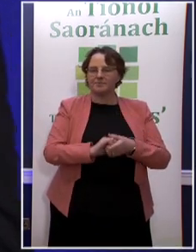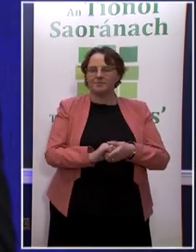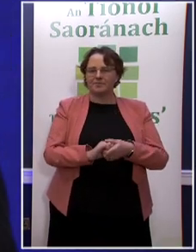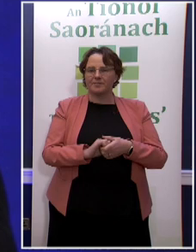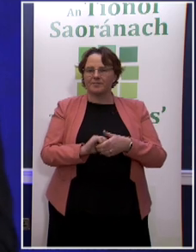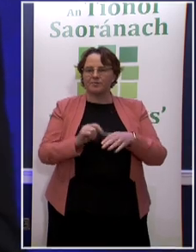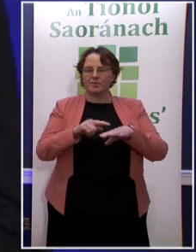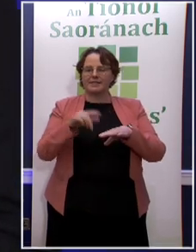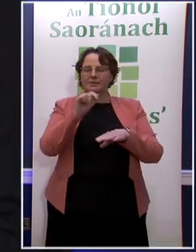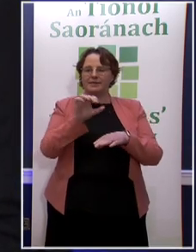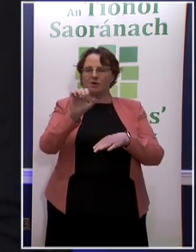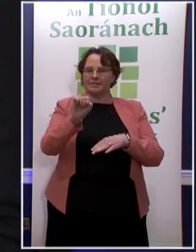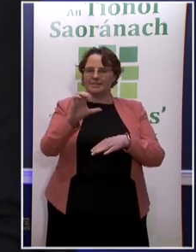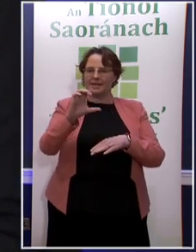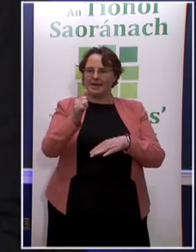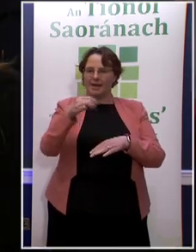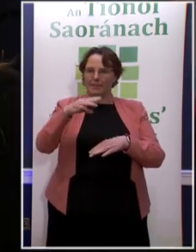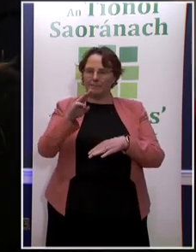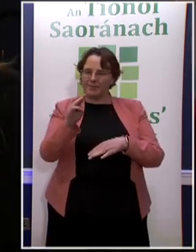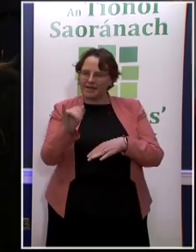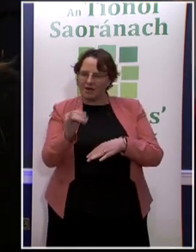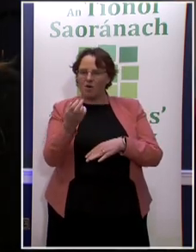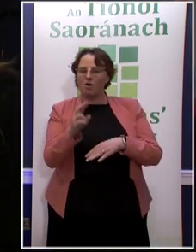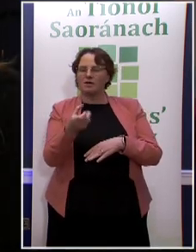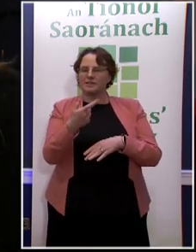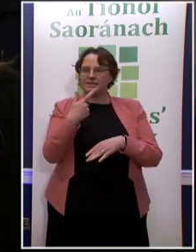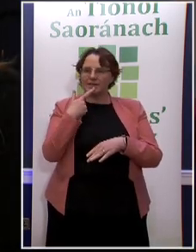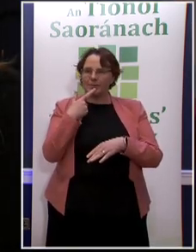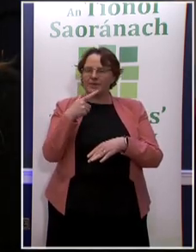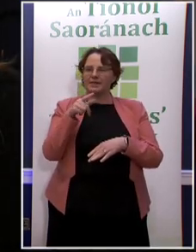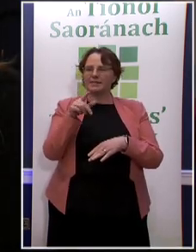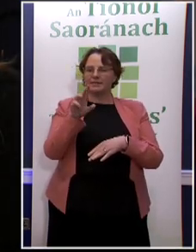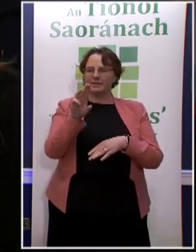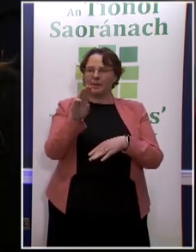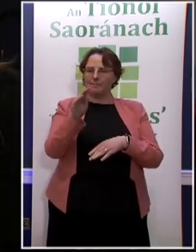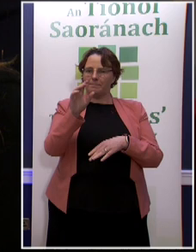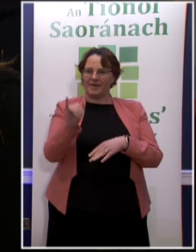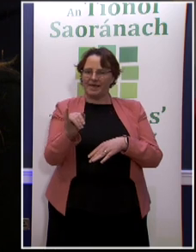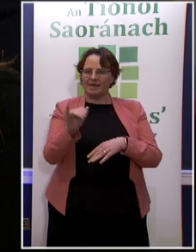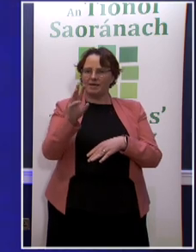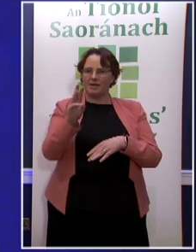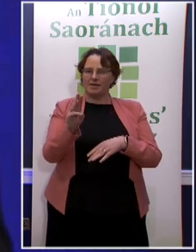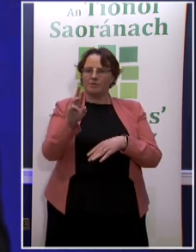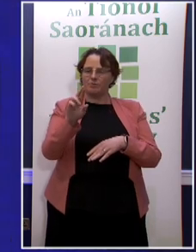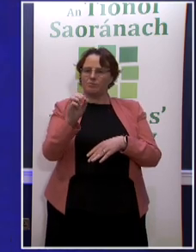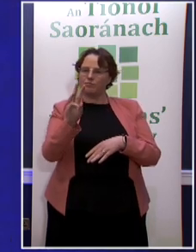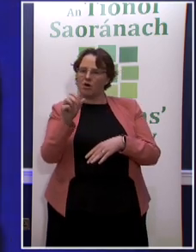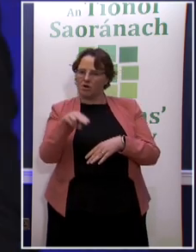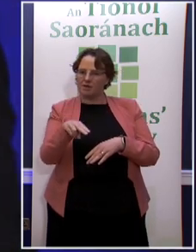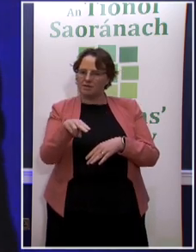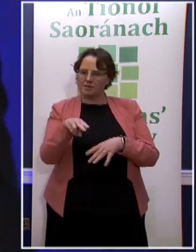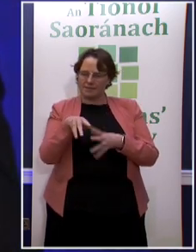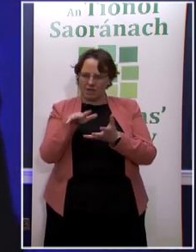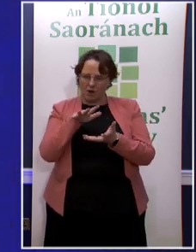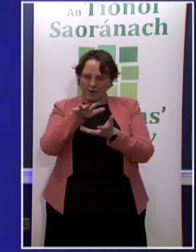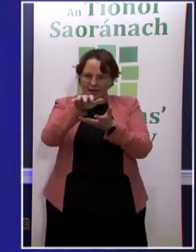also known as scampi, or Dublin Bay prawn. So this is something that we like to eat and which is fished just not very far from